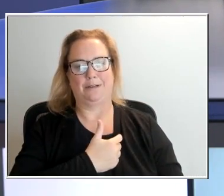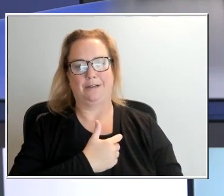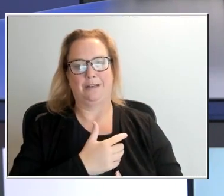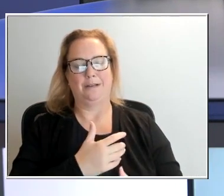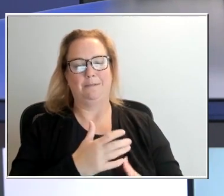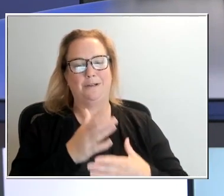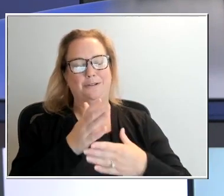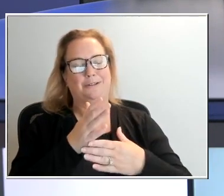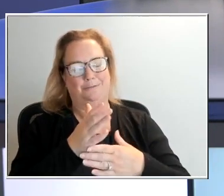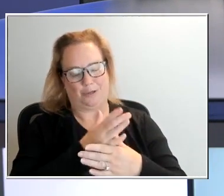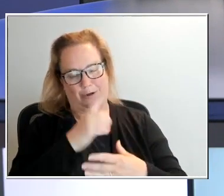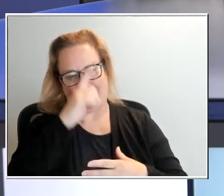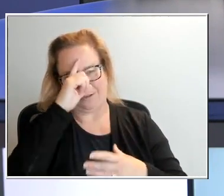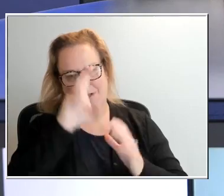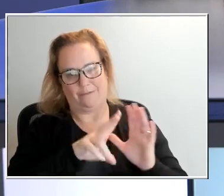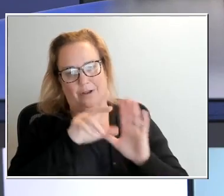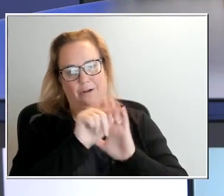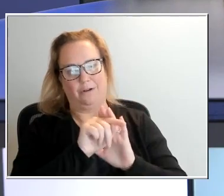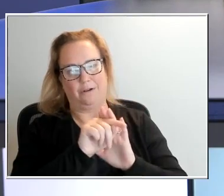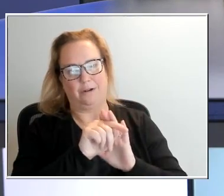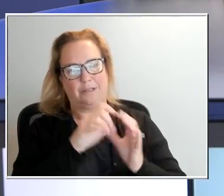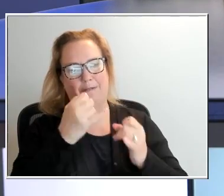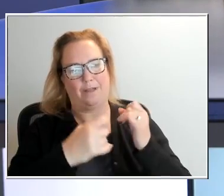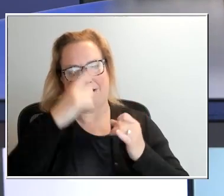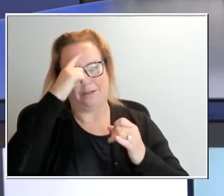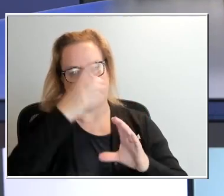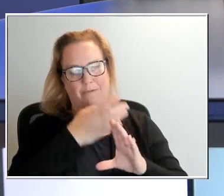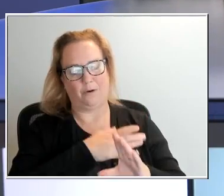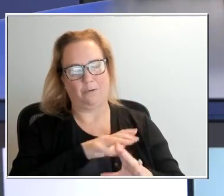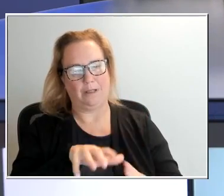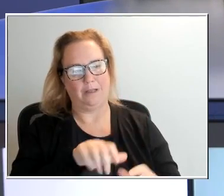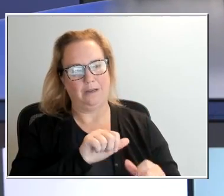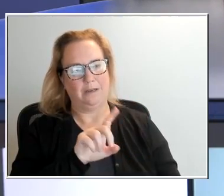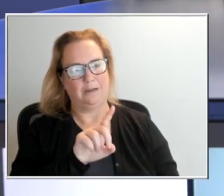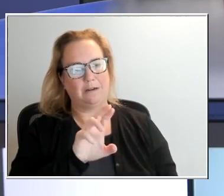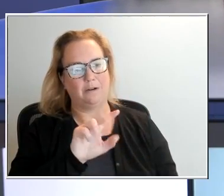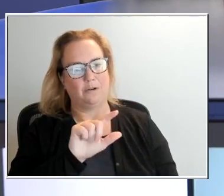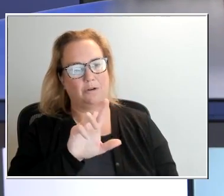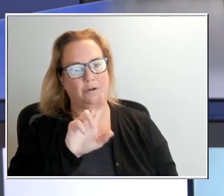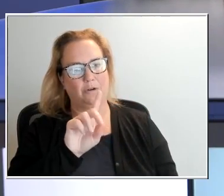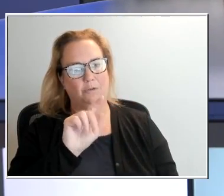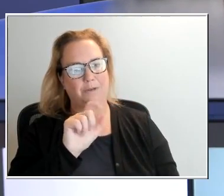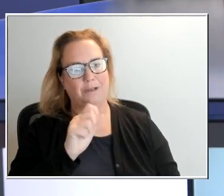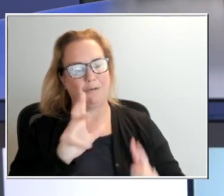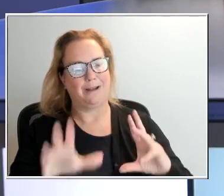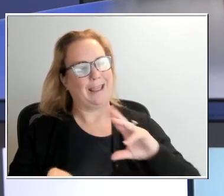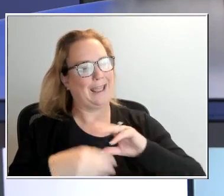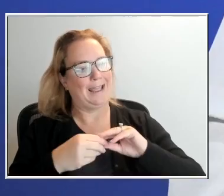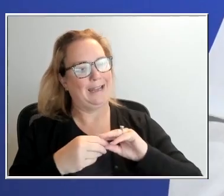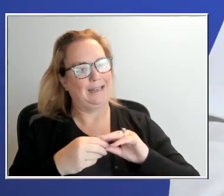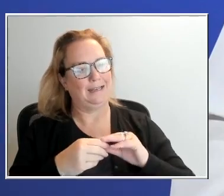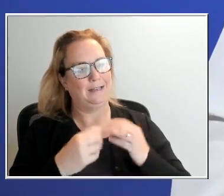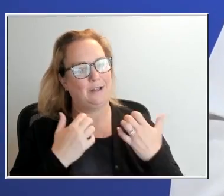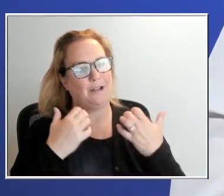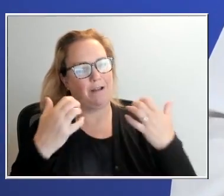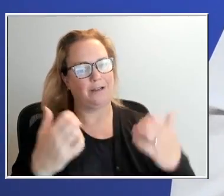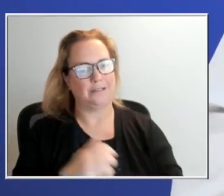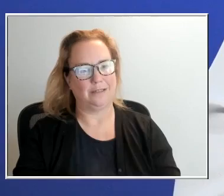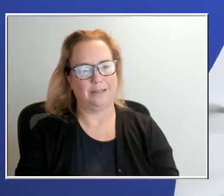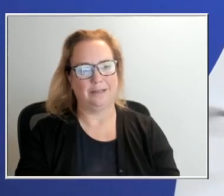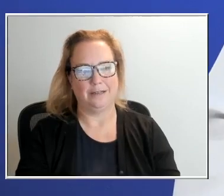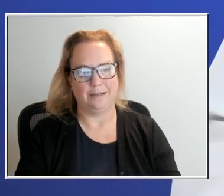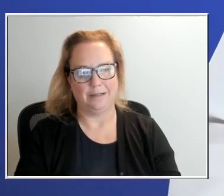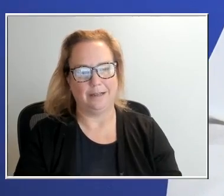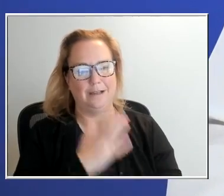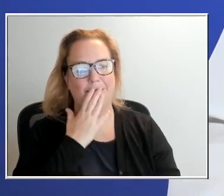So I do want to get some final thoughts before we go. And Dr. Gupta, anything you'd like to tell the audience? Sure. First of all, thank you,